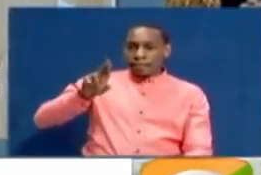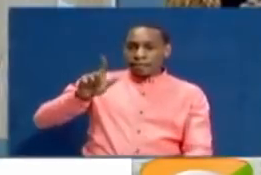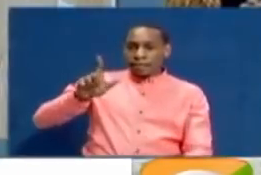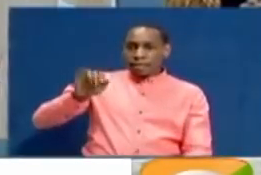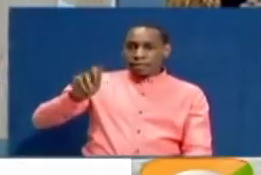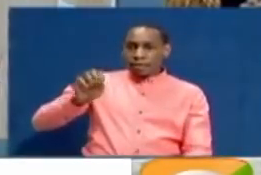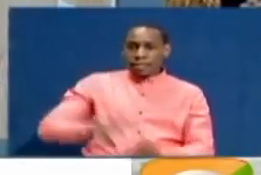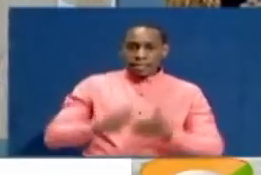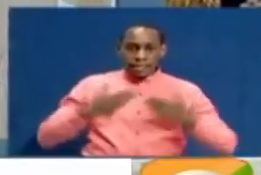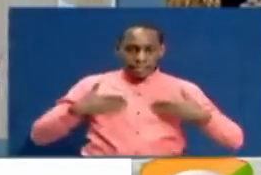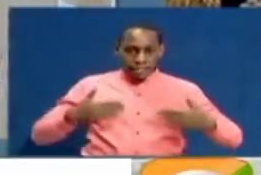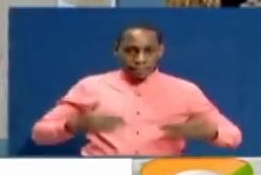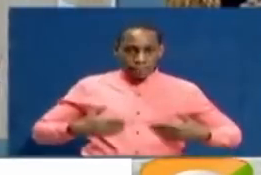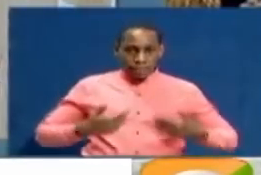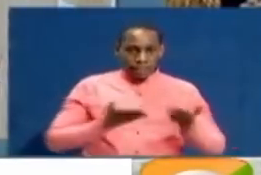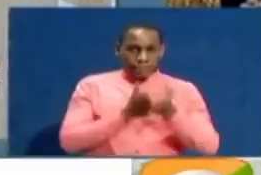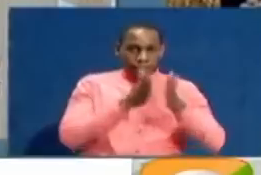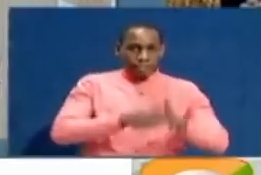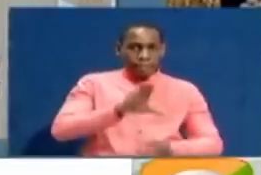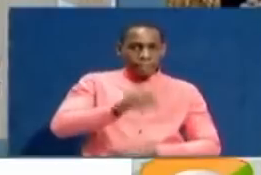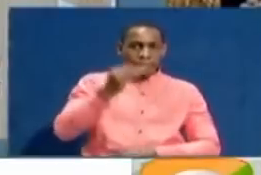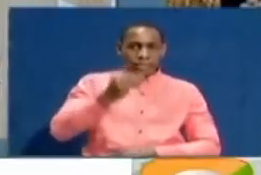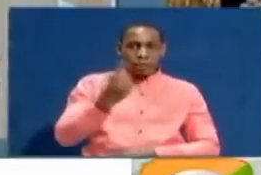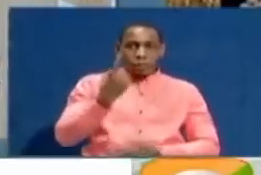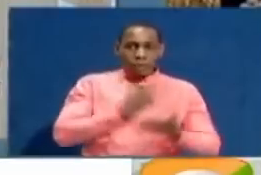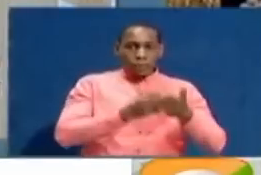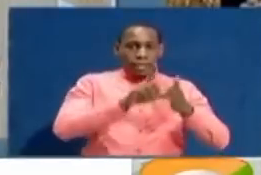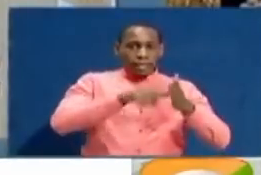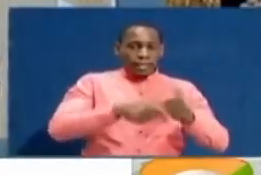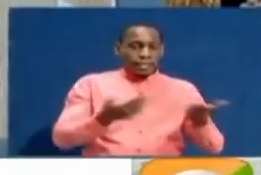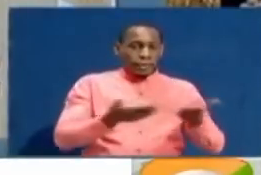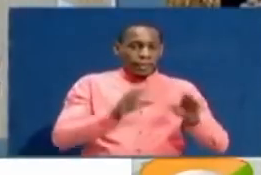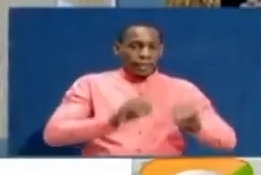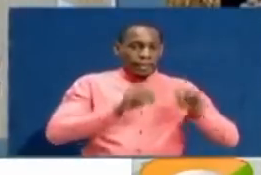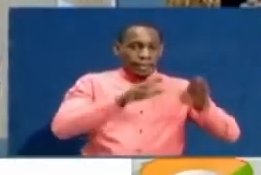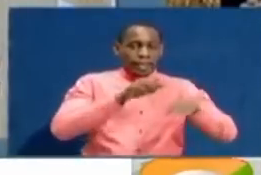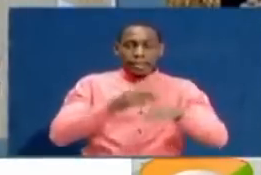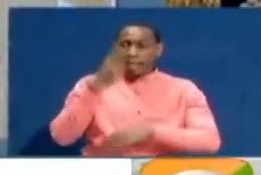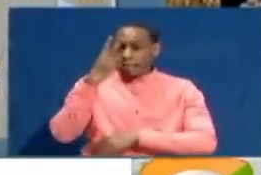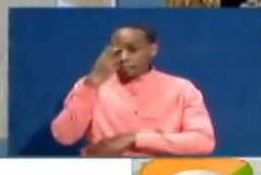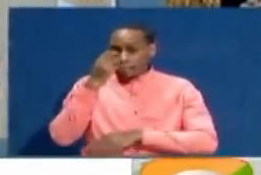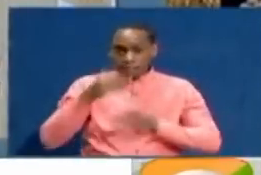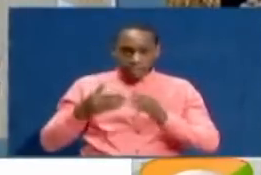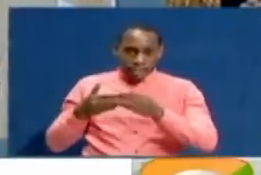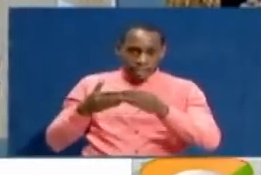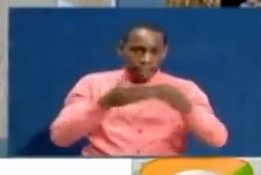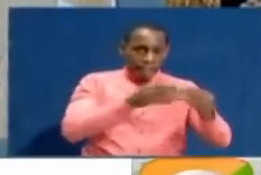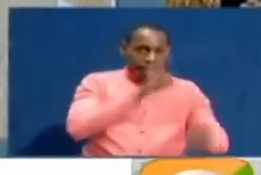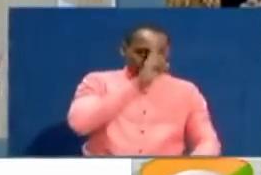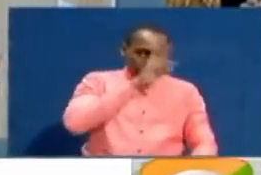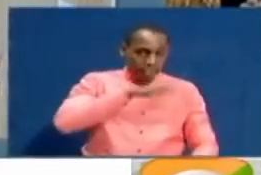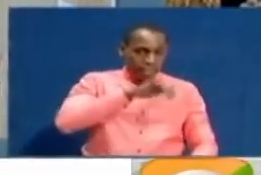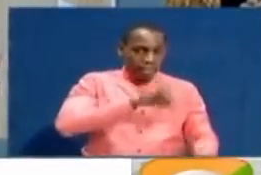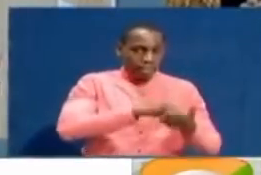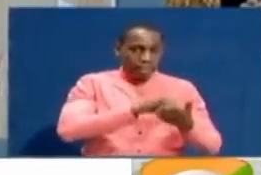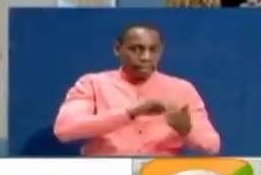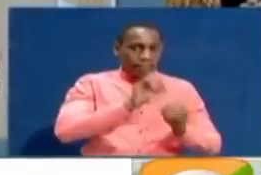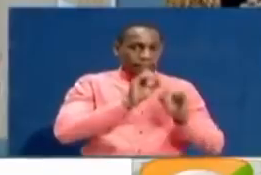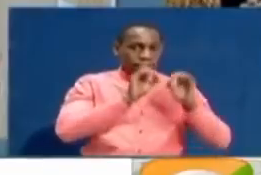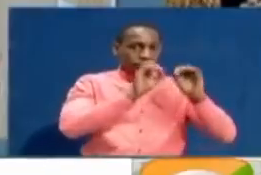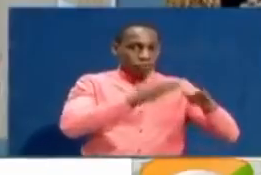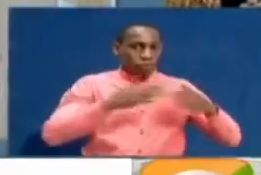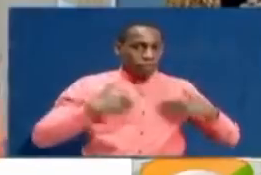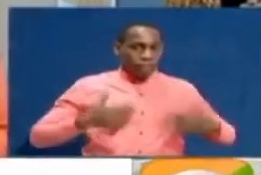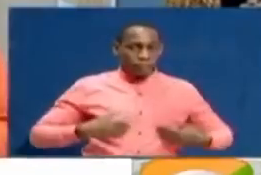The body of the late businesswoman was found a week later in Kitengela after a suspect led detectives to where they had dumped